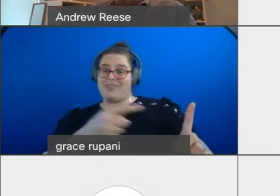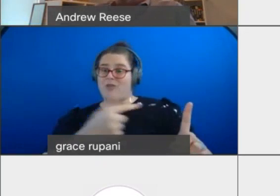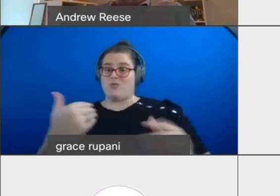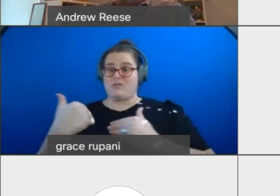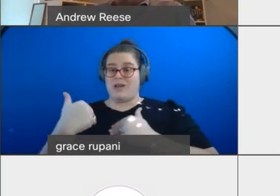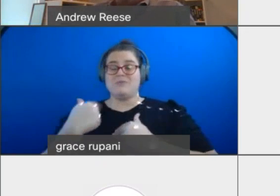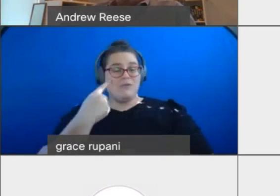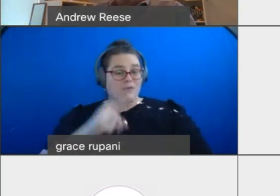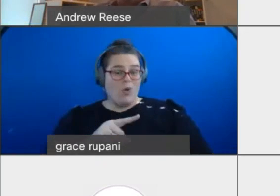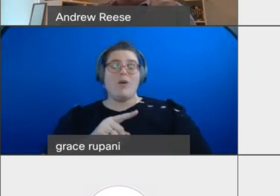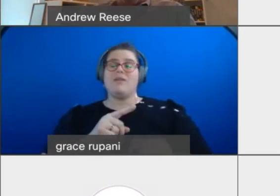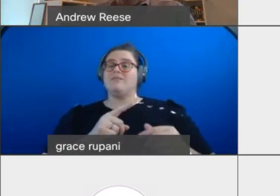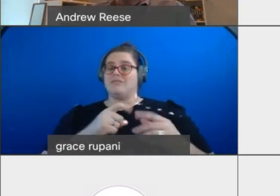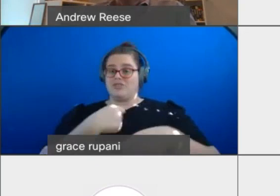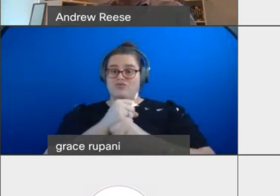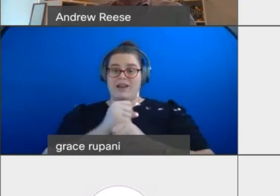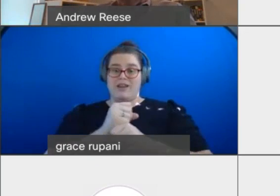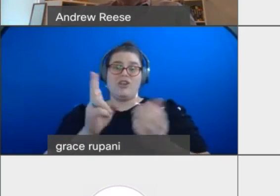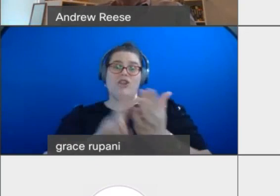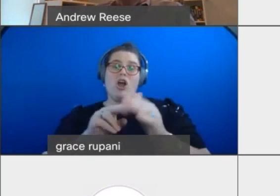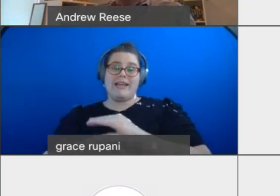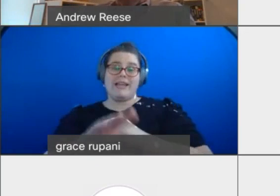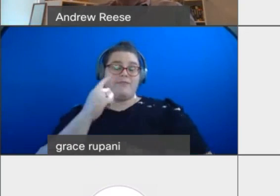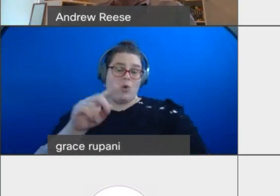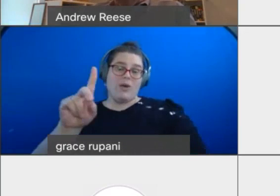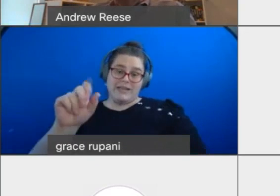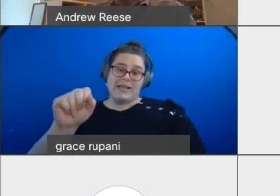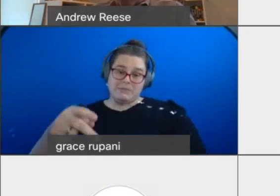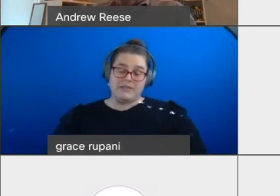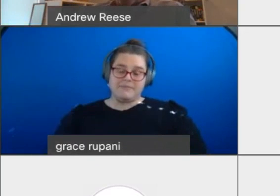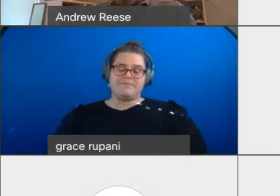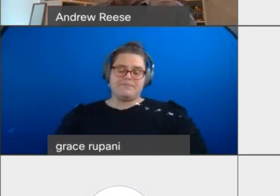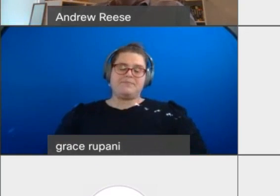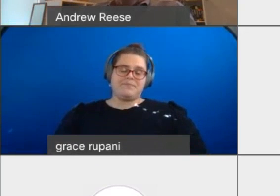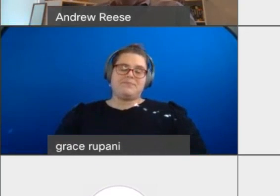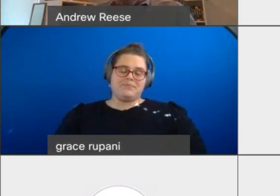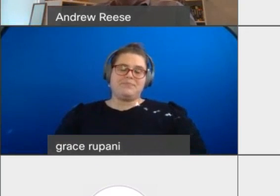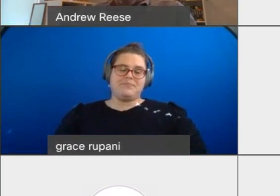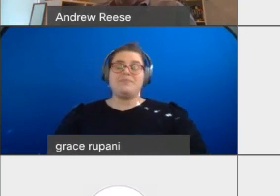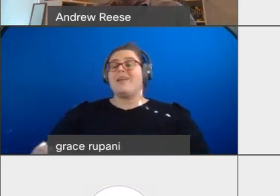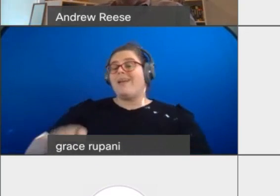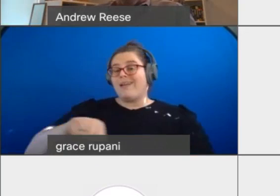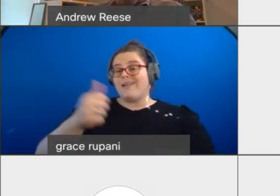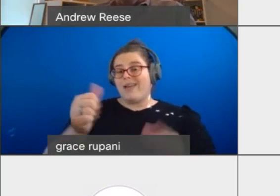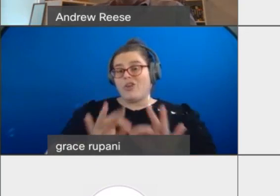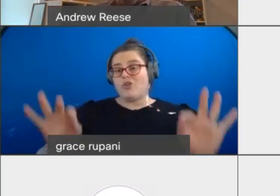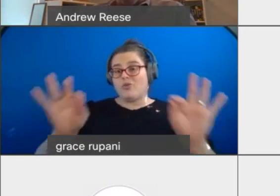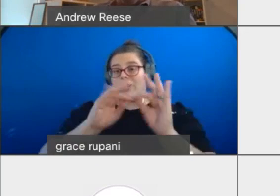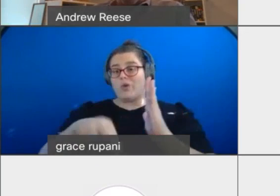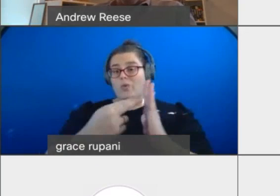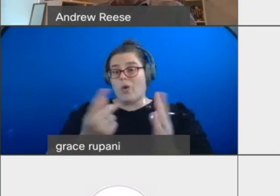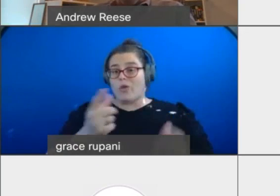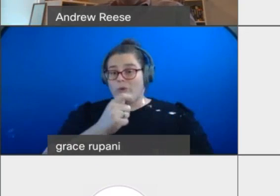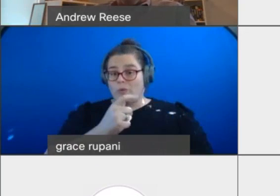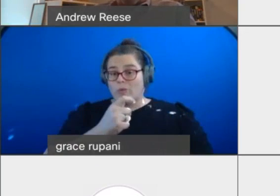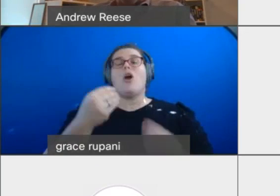for EVV for your DSPs. There is another critical role within this training, which is the office staff. That's someone